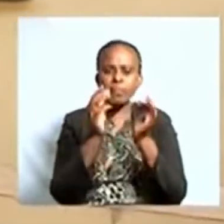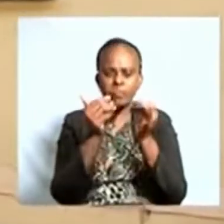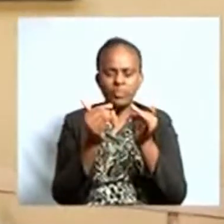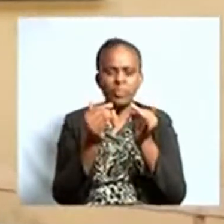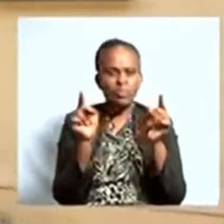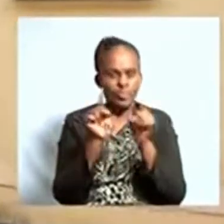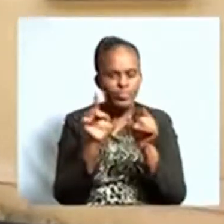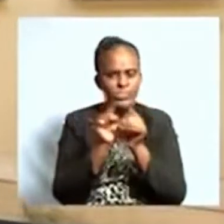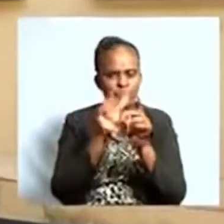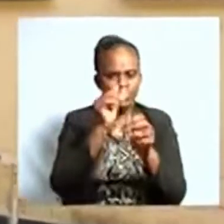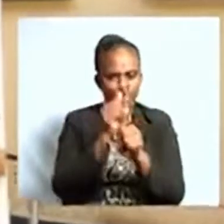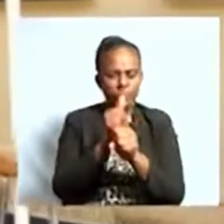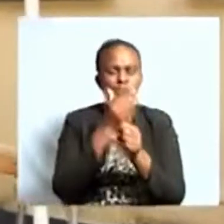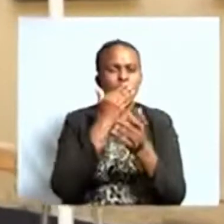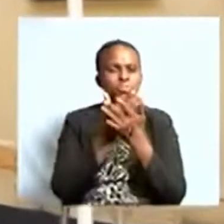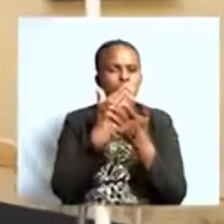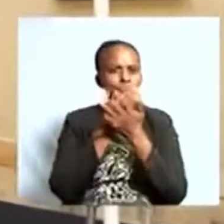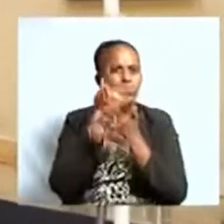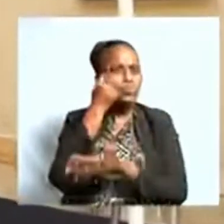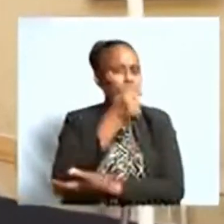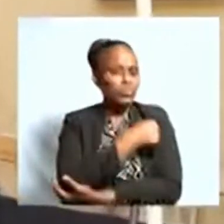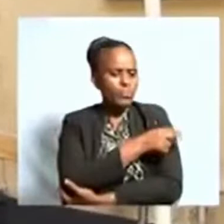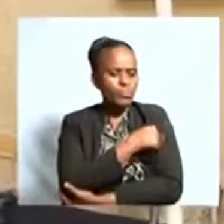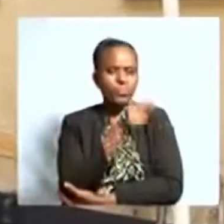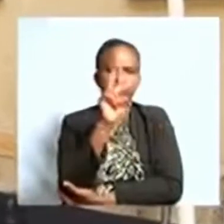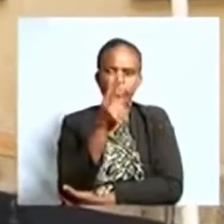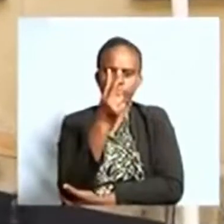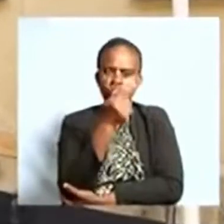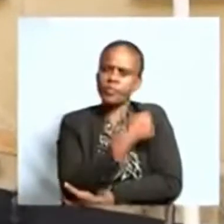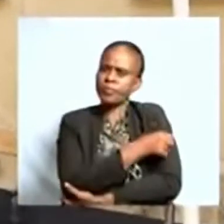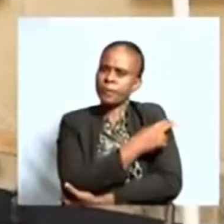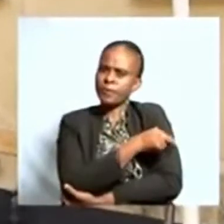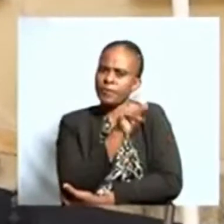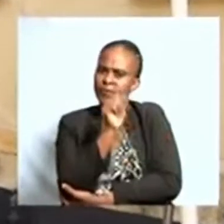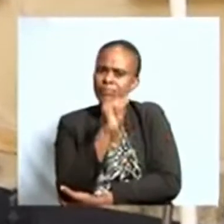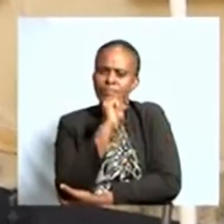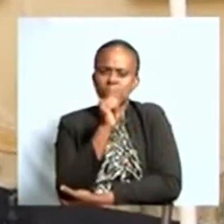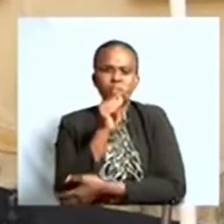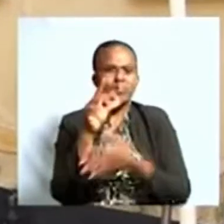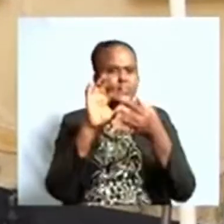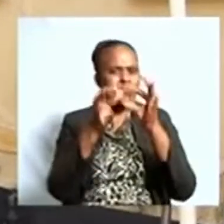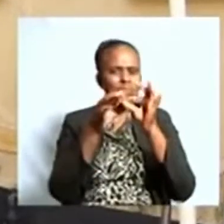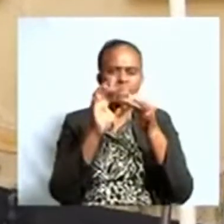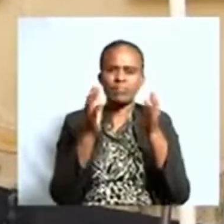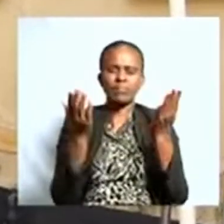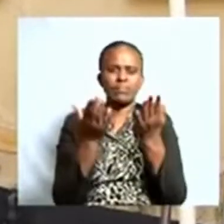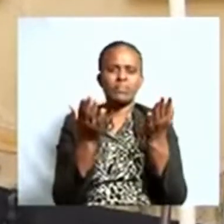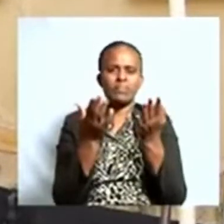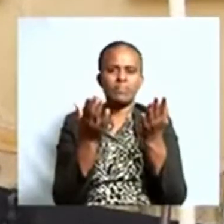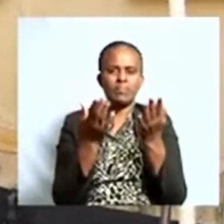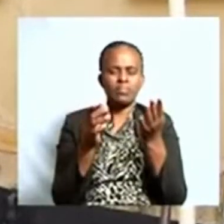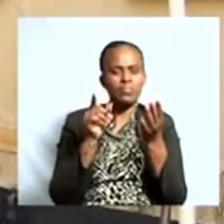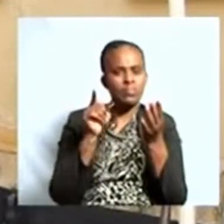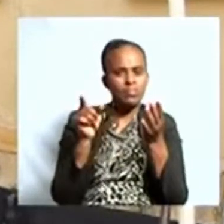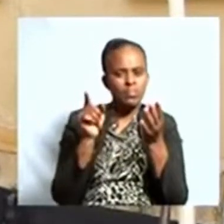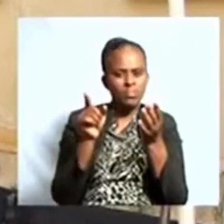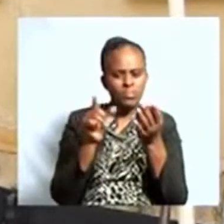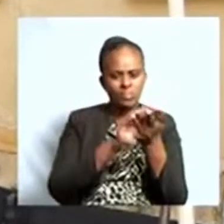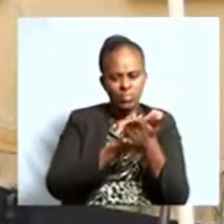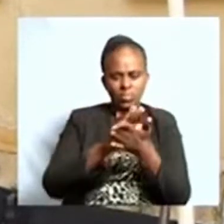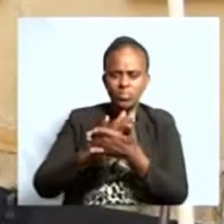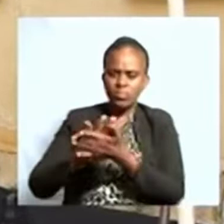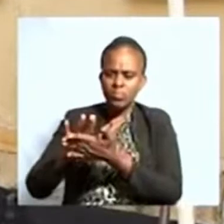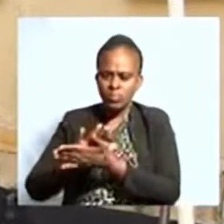getting proper pressure for the hospital. Secondly, the hospital was not connected to the